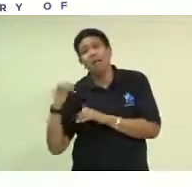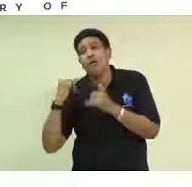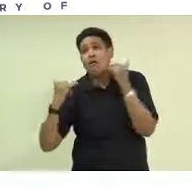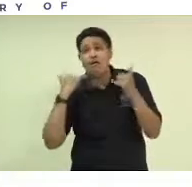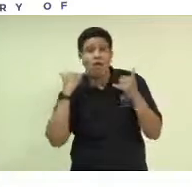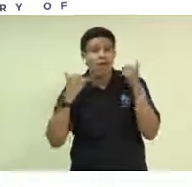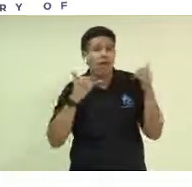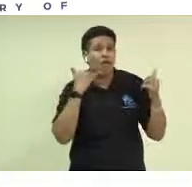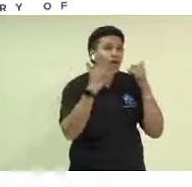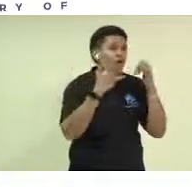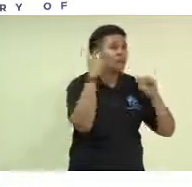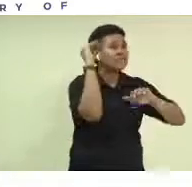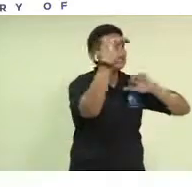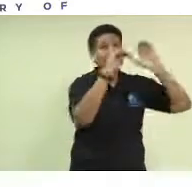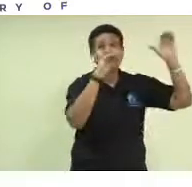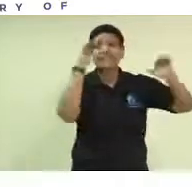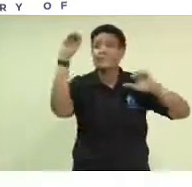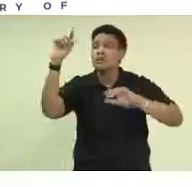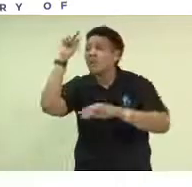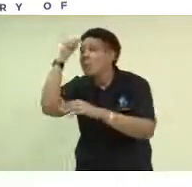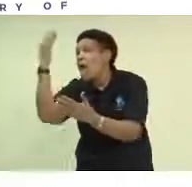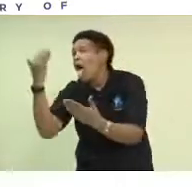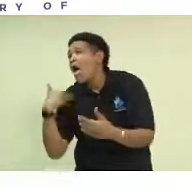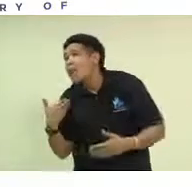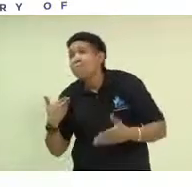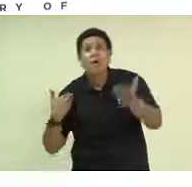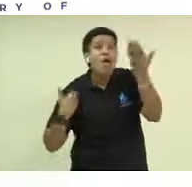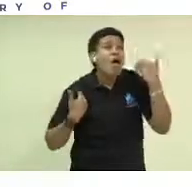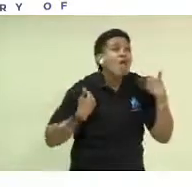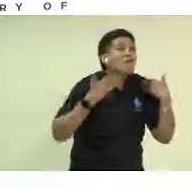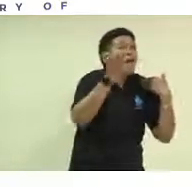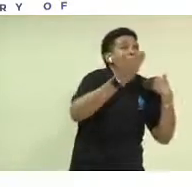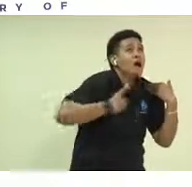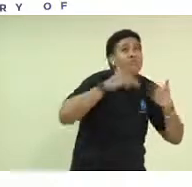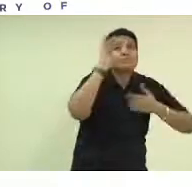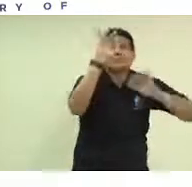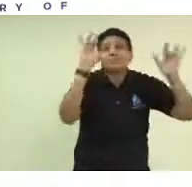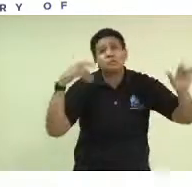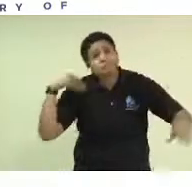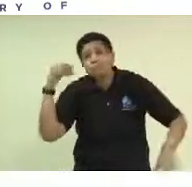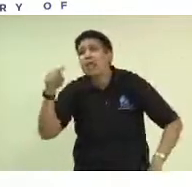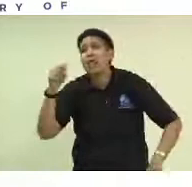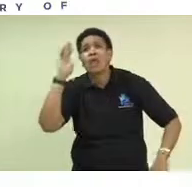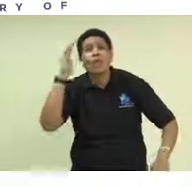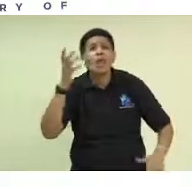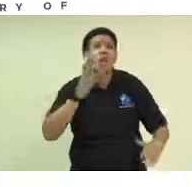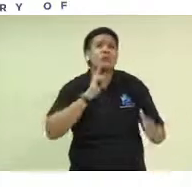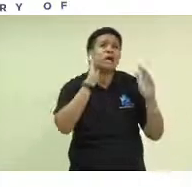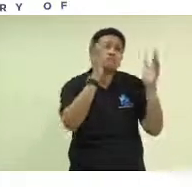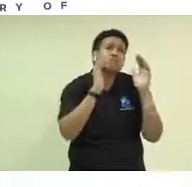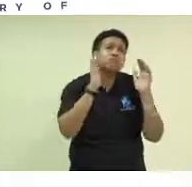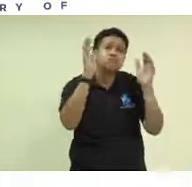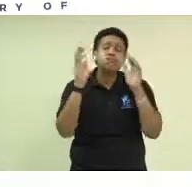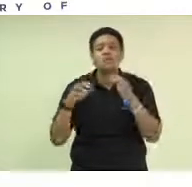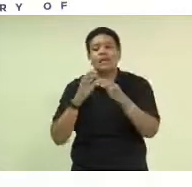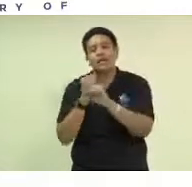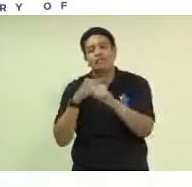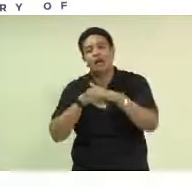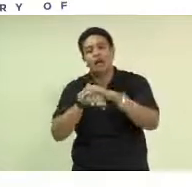reaching out to governments, to our colleagues, to negotiate, to get